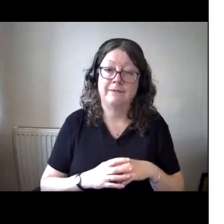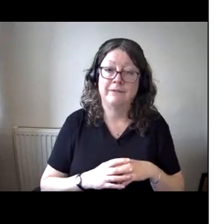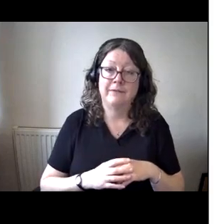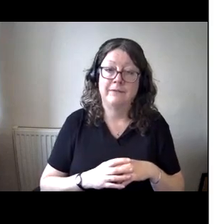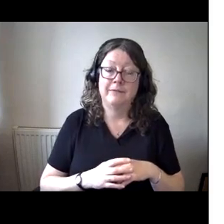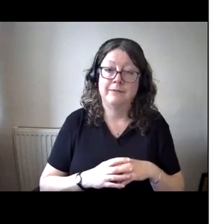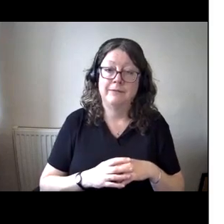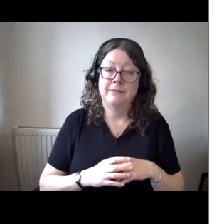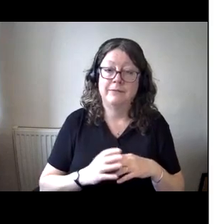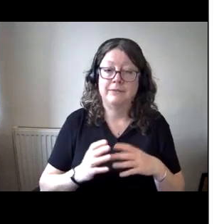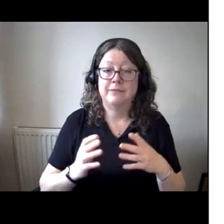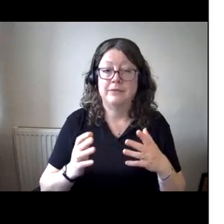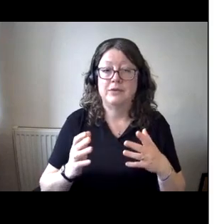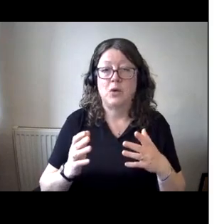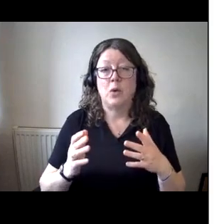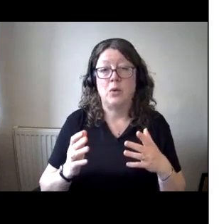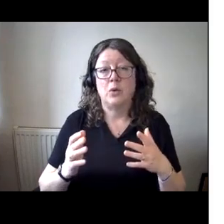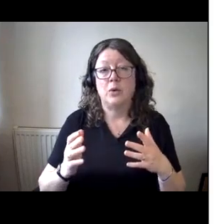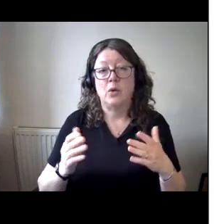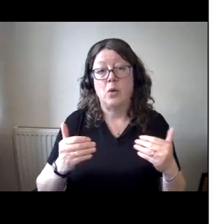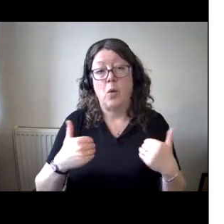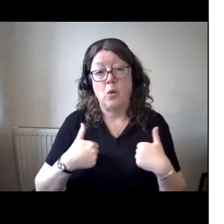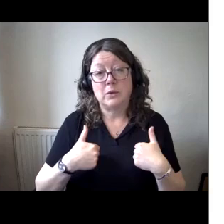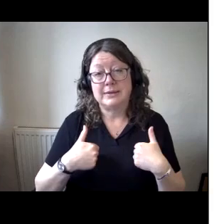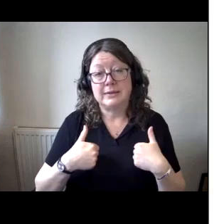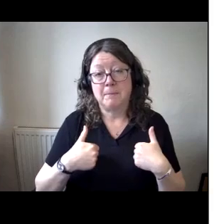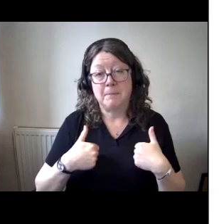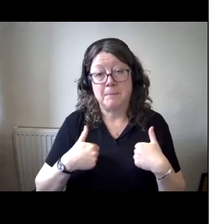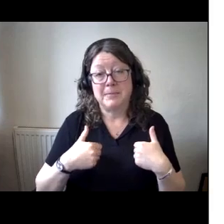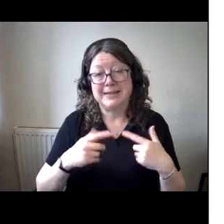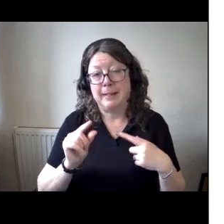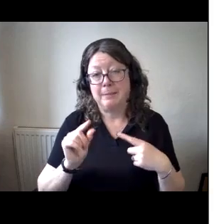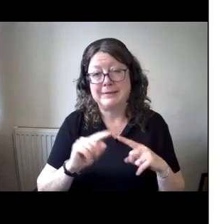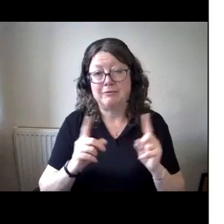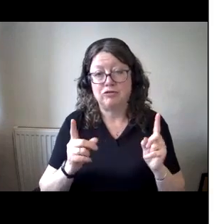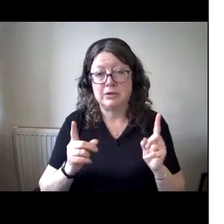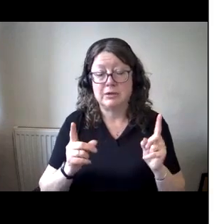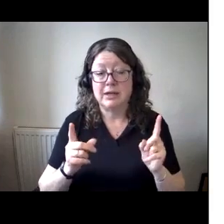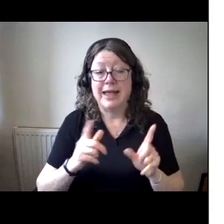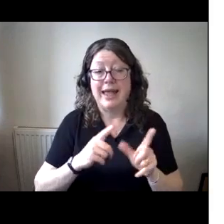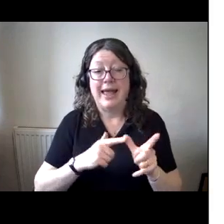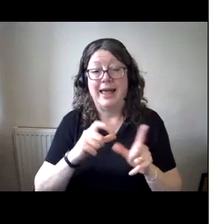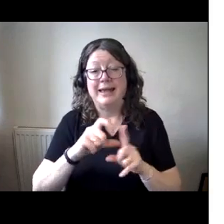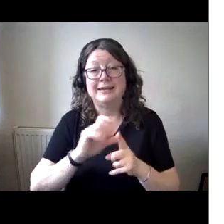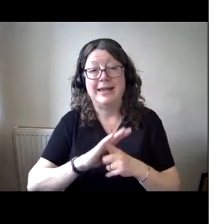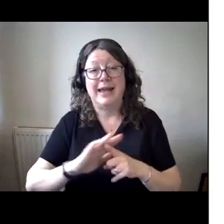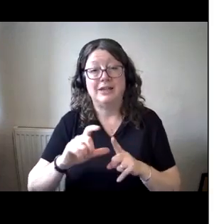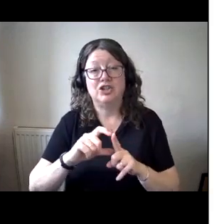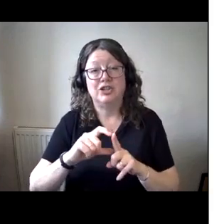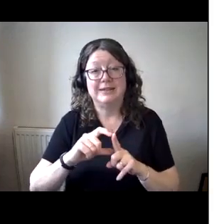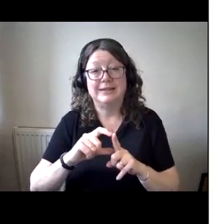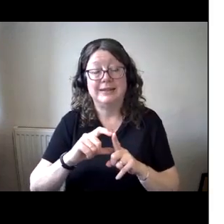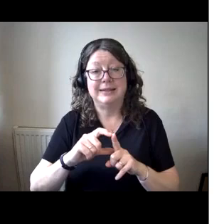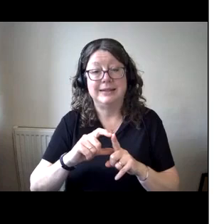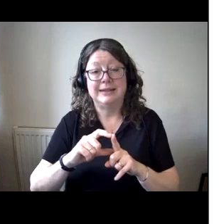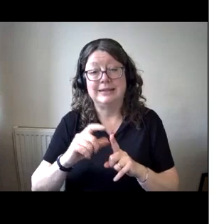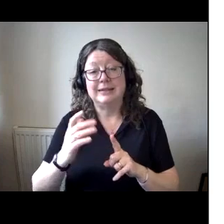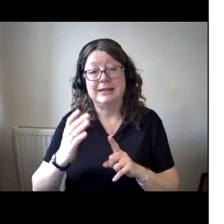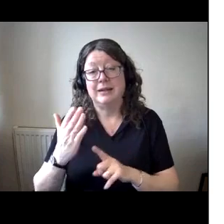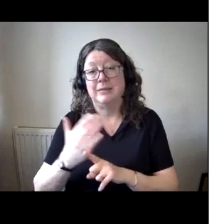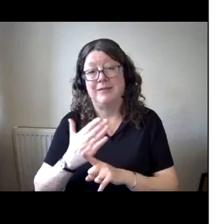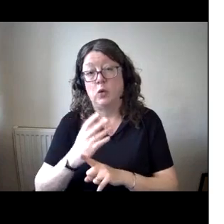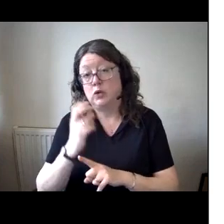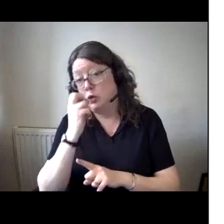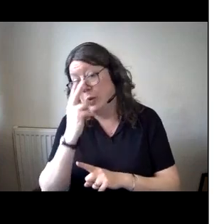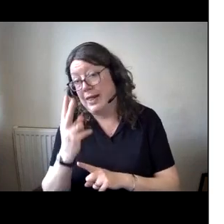said, in terms of autism, that doesn't necessarily mean that all our young people are going to get that diagnosis before the age of 12. And it doesn't mean